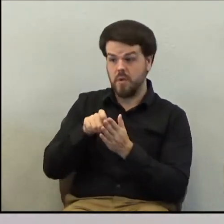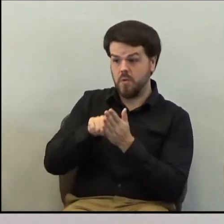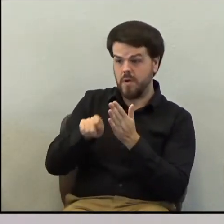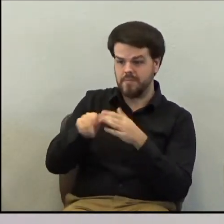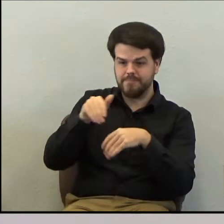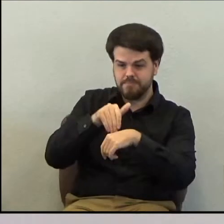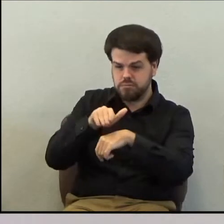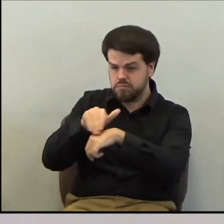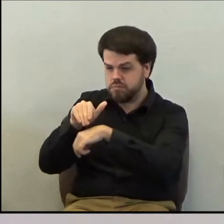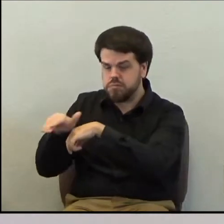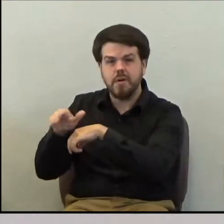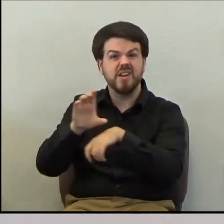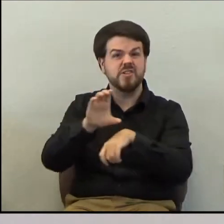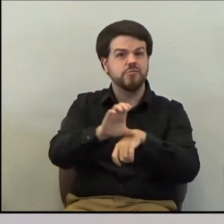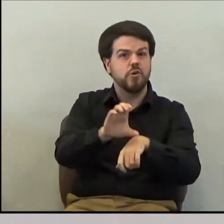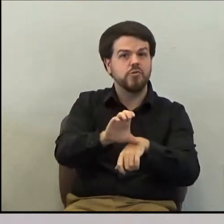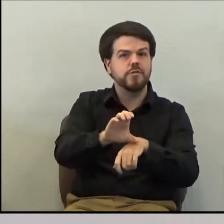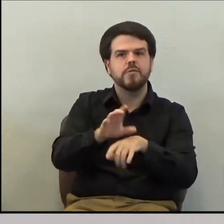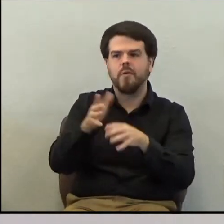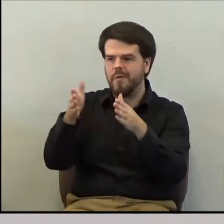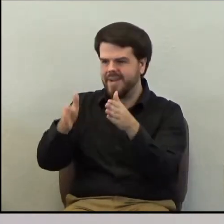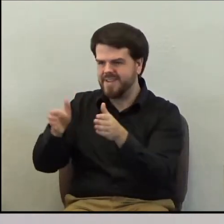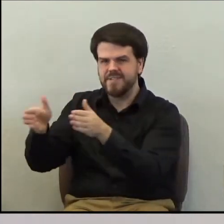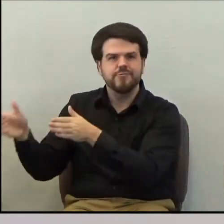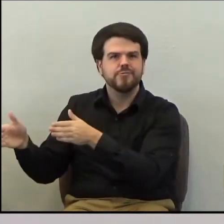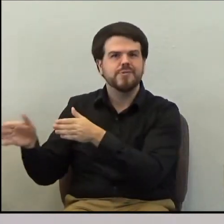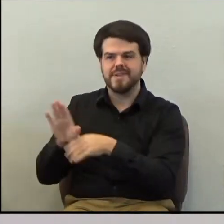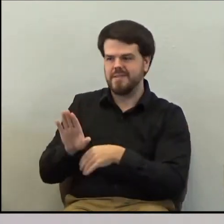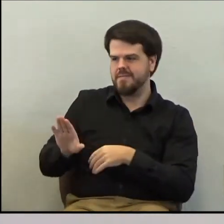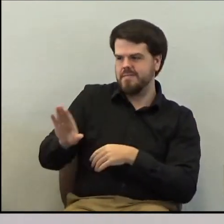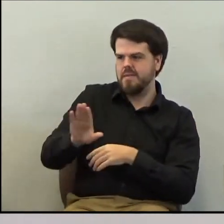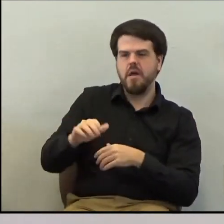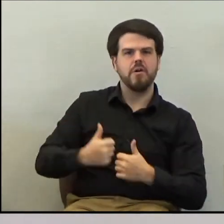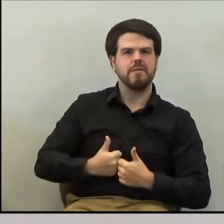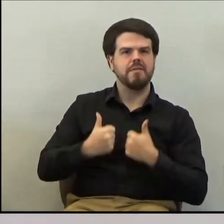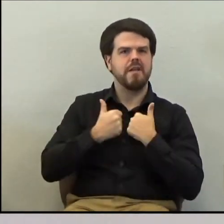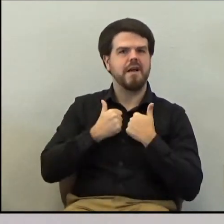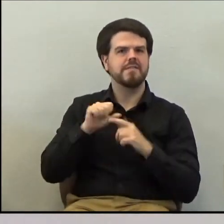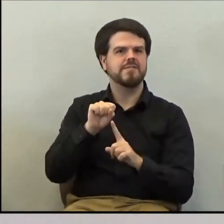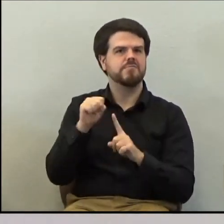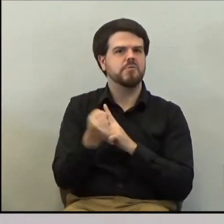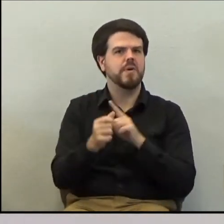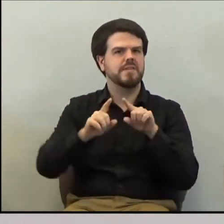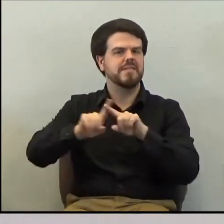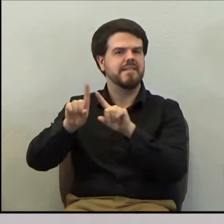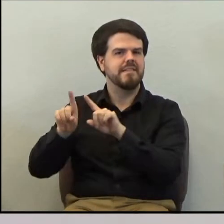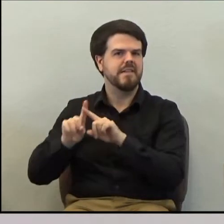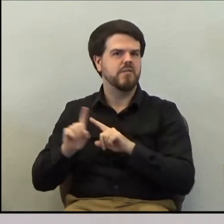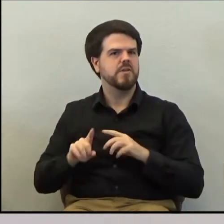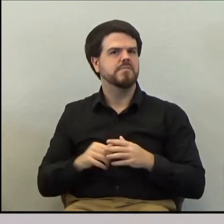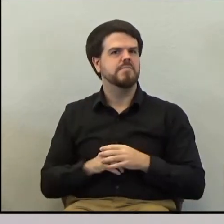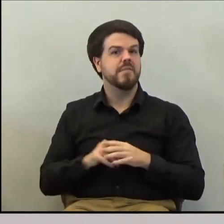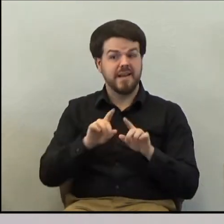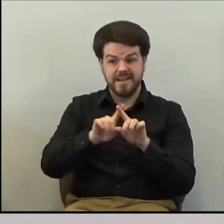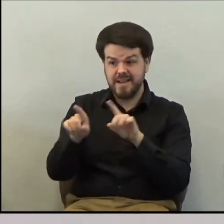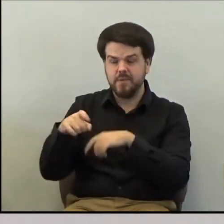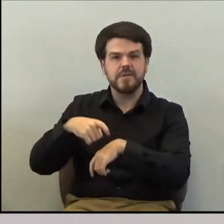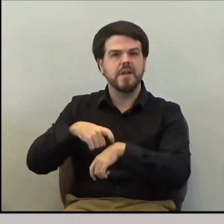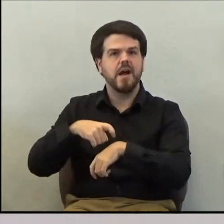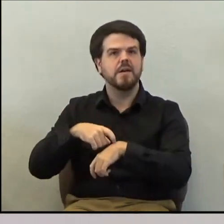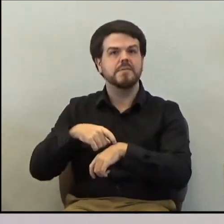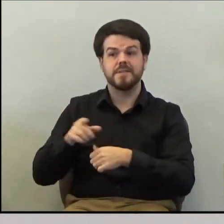individuals who lived in different circumstances and in different places and at different times in the